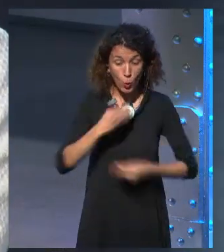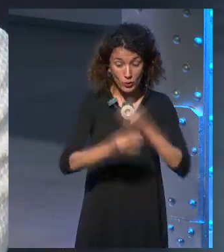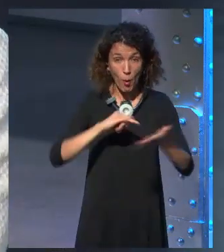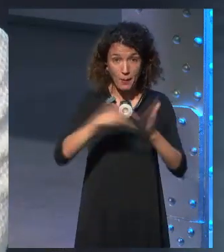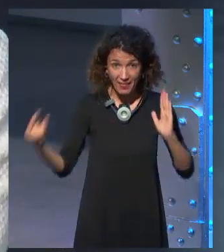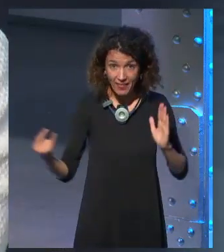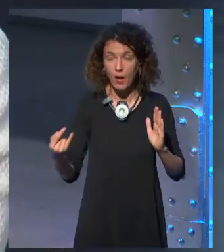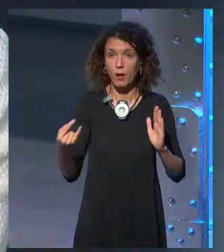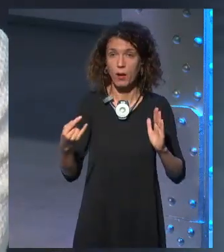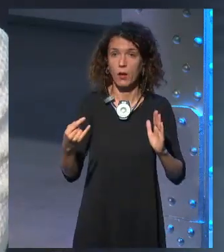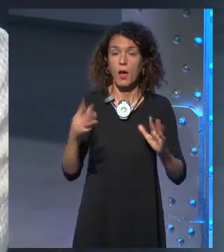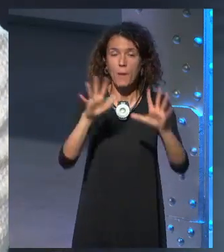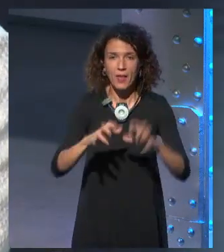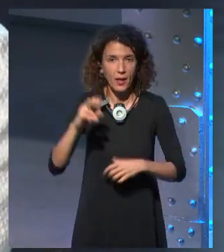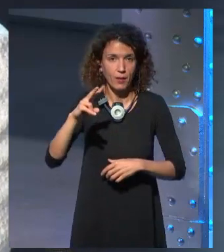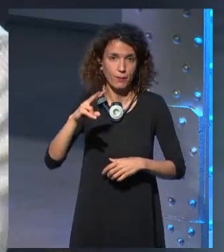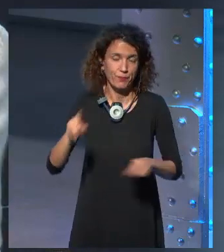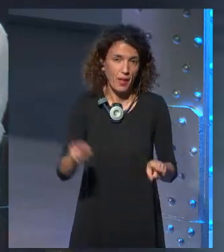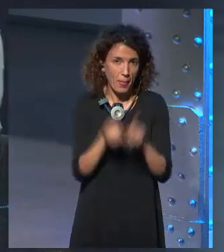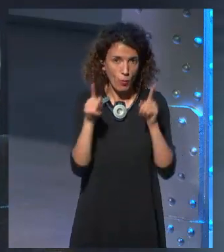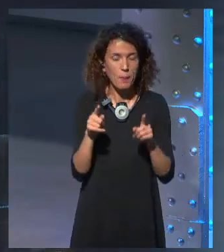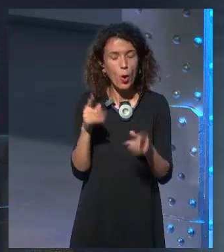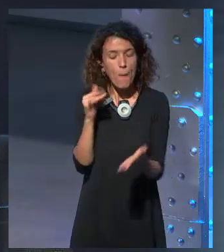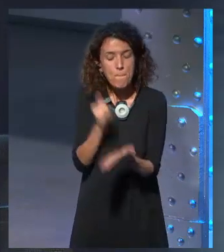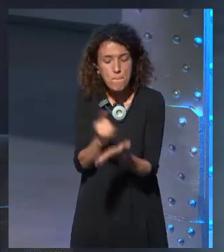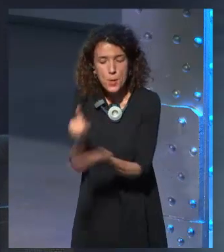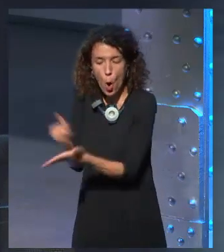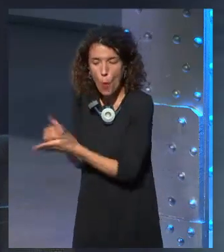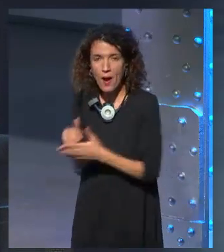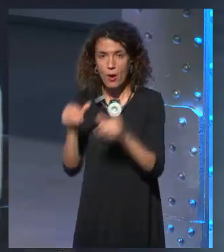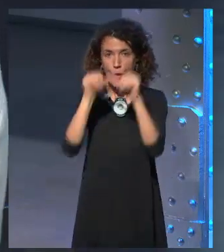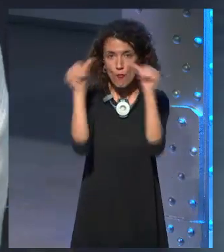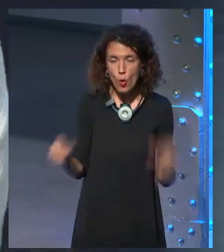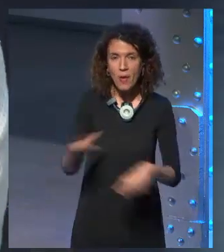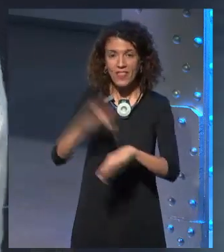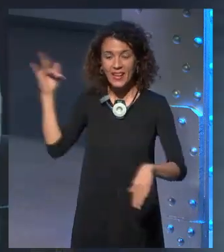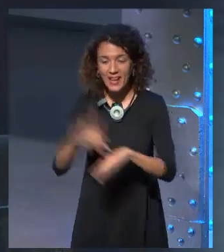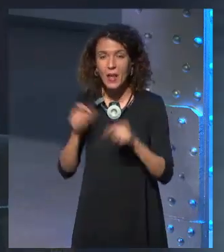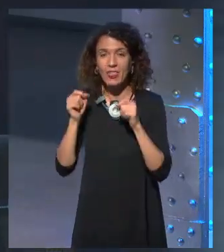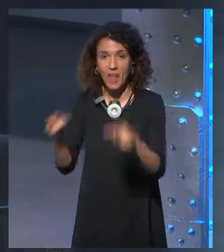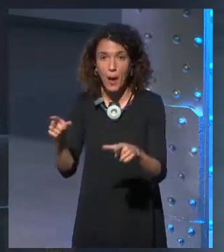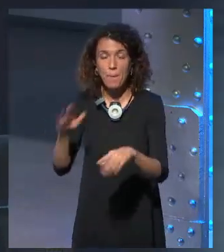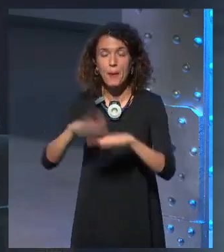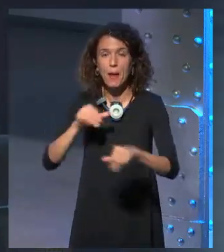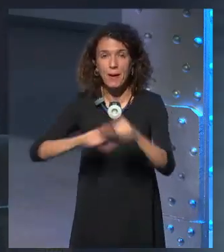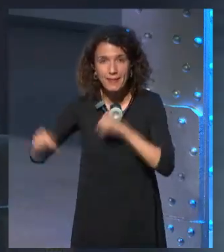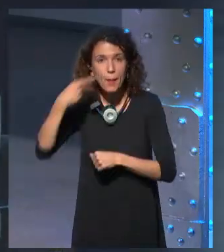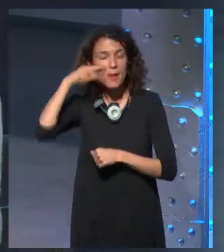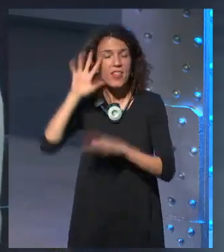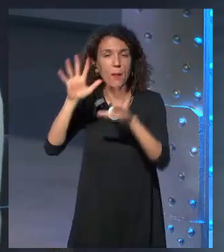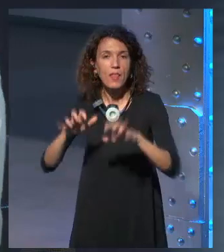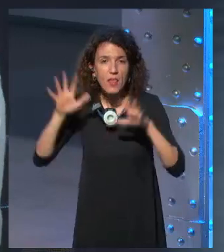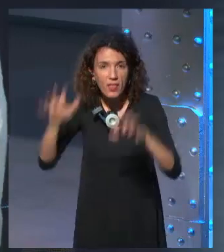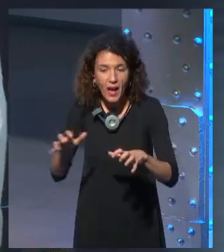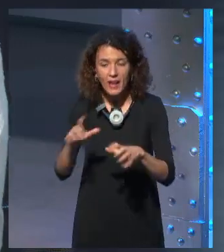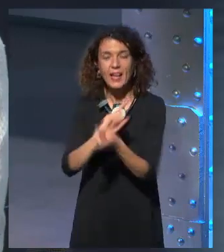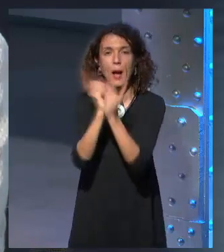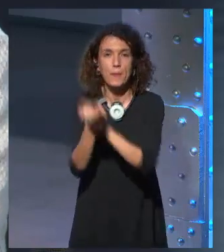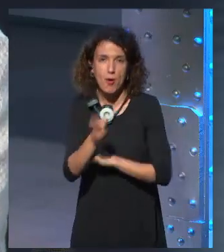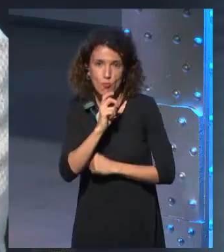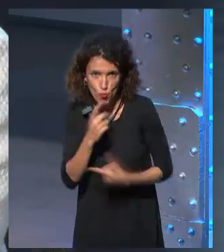start experimenting with how we use digital media to change the very learning experience. And we just haven't done that yet